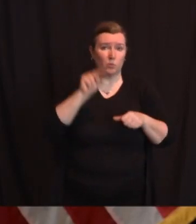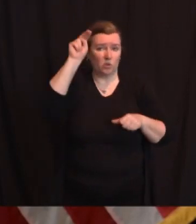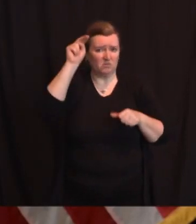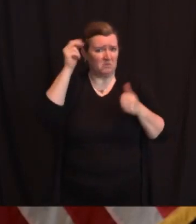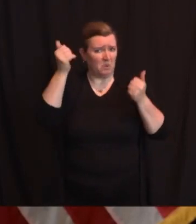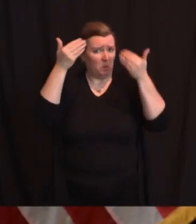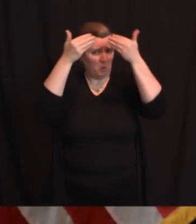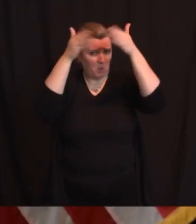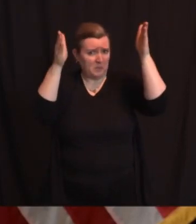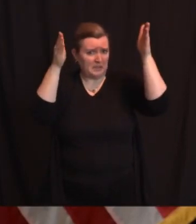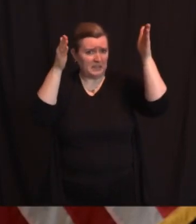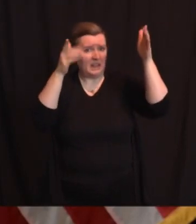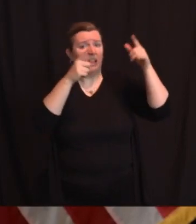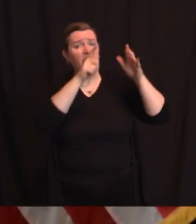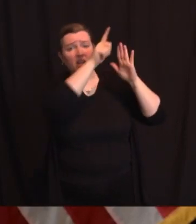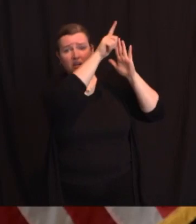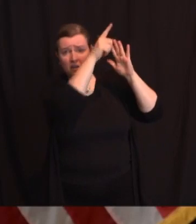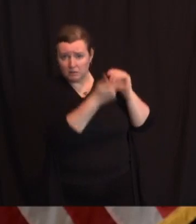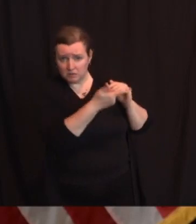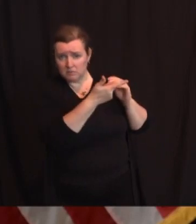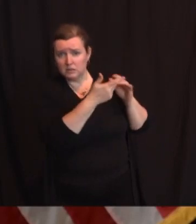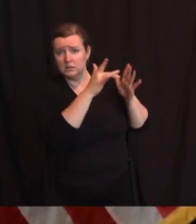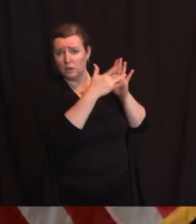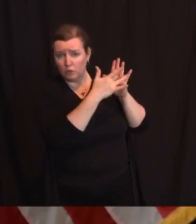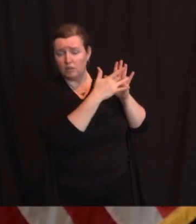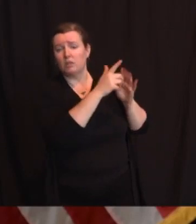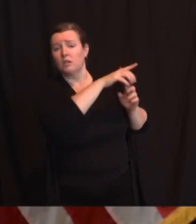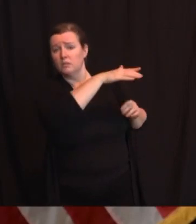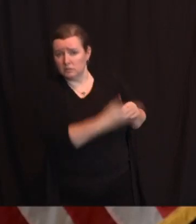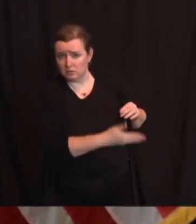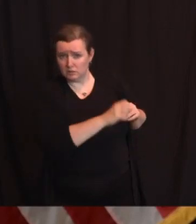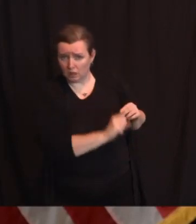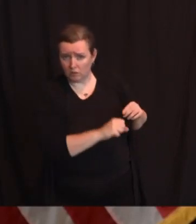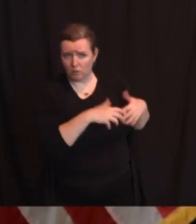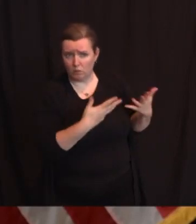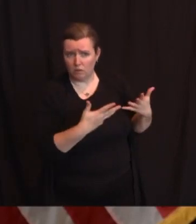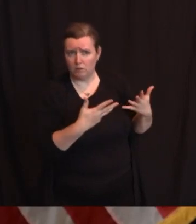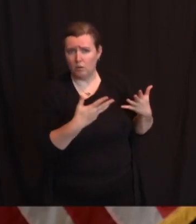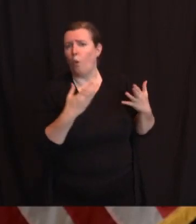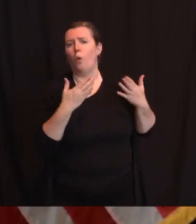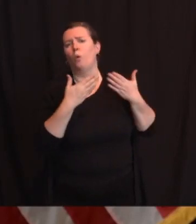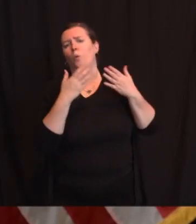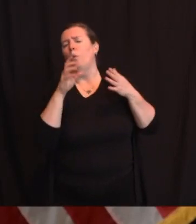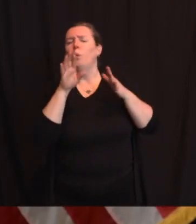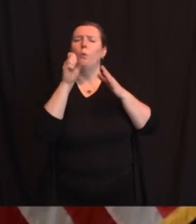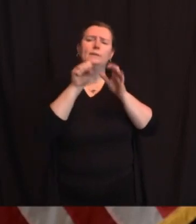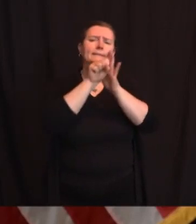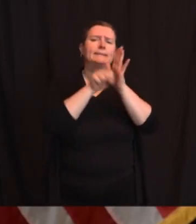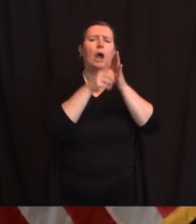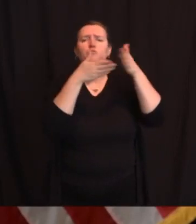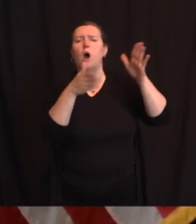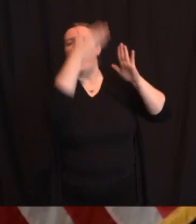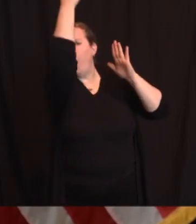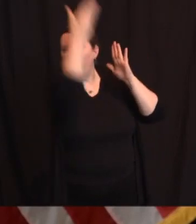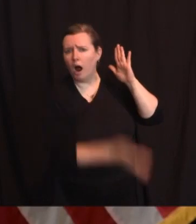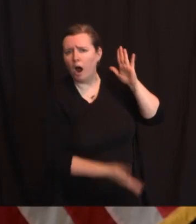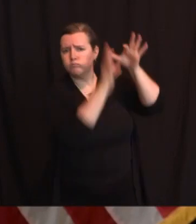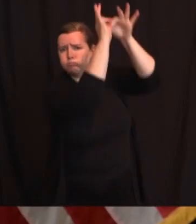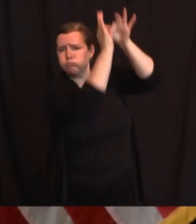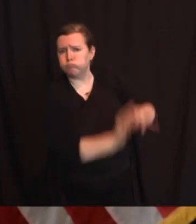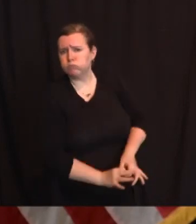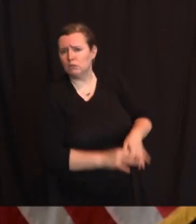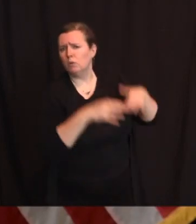by central, followed by south? Or would it be more of a statewide, okay, retail statewide can open, and then the week